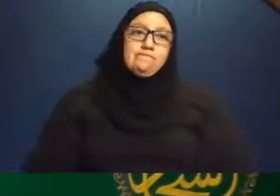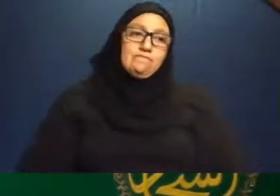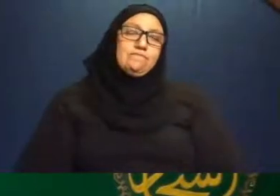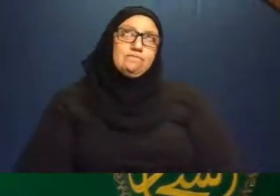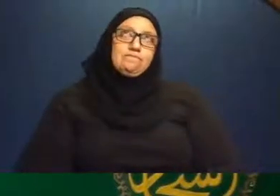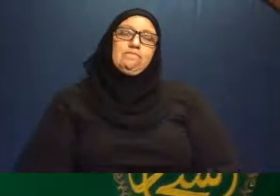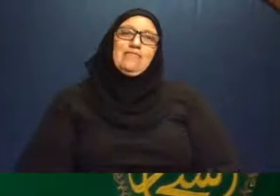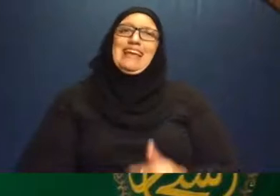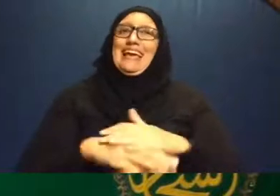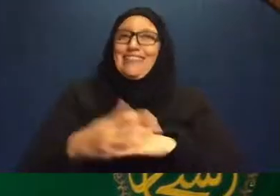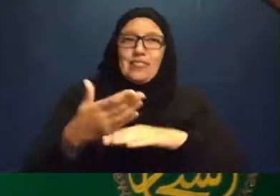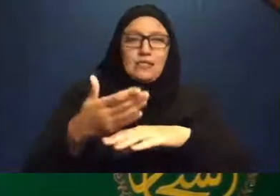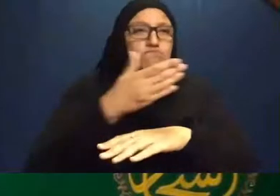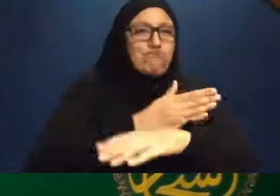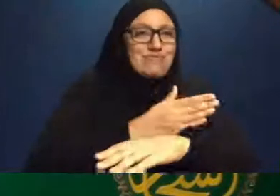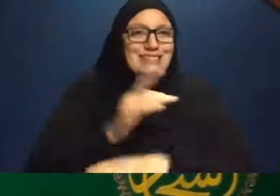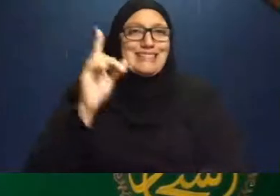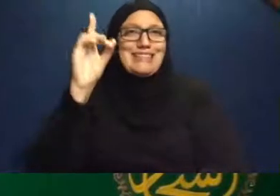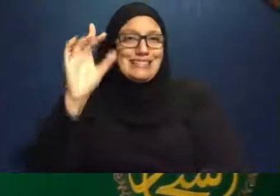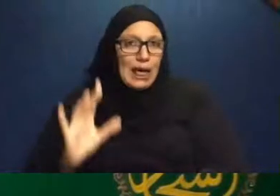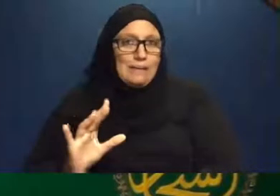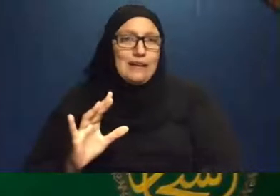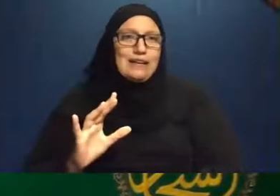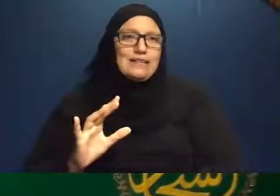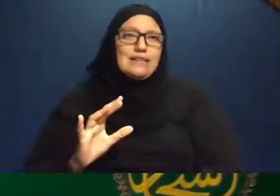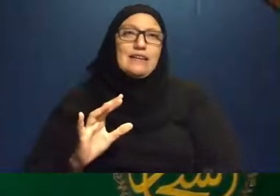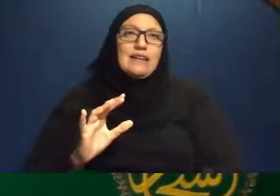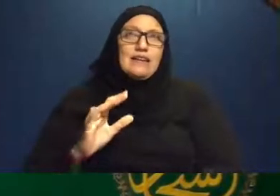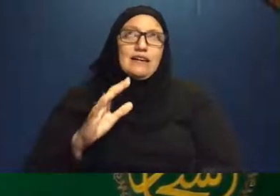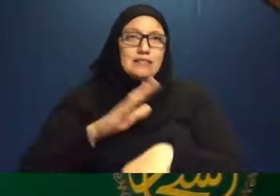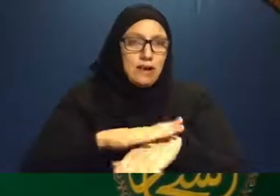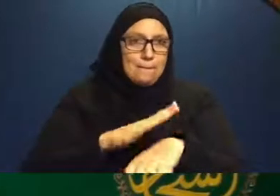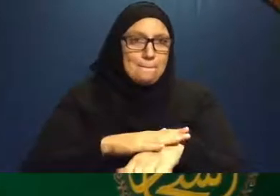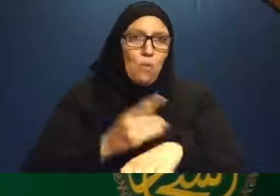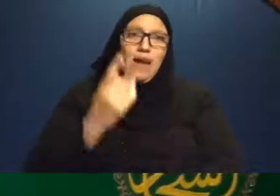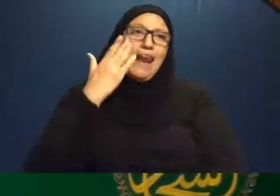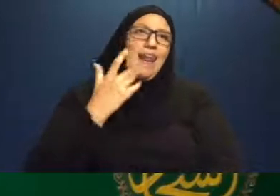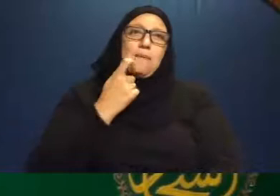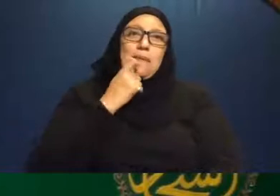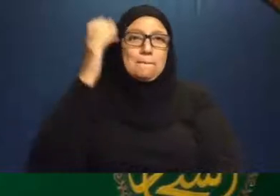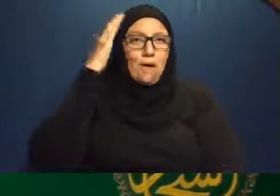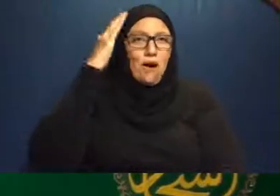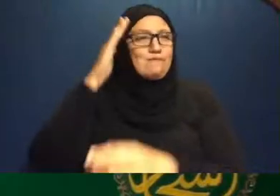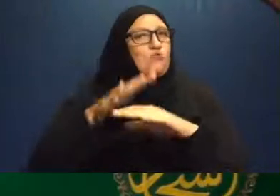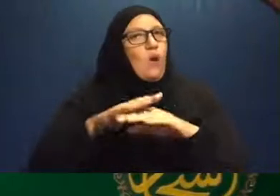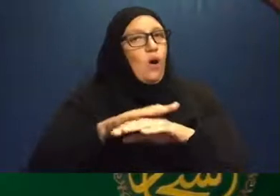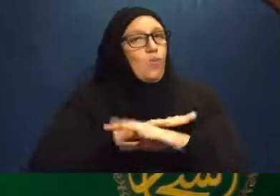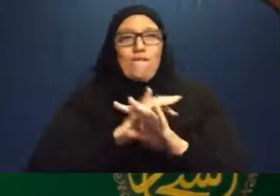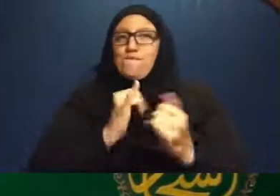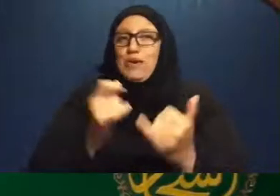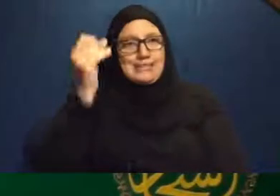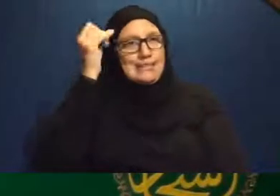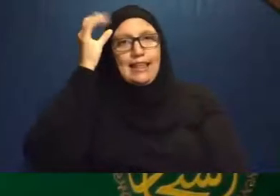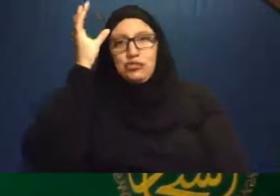Jahiliyyah, pre-Islamic era, there was a lady, a little bit slow mentally, not very intelligent. She used to go